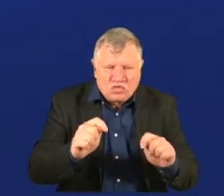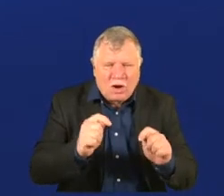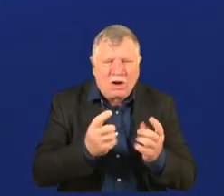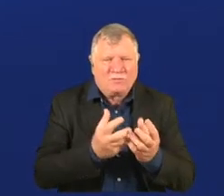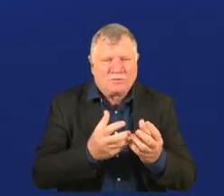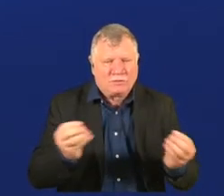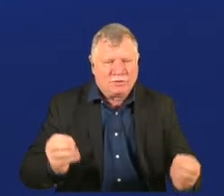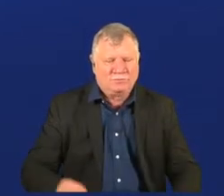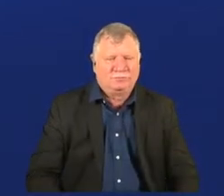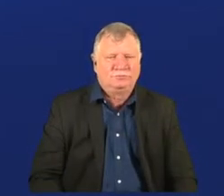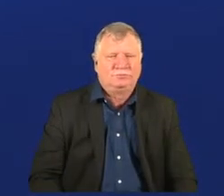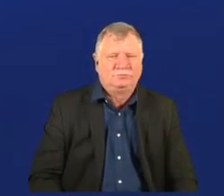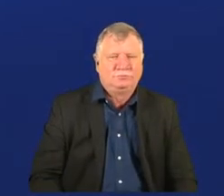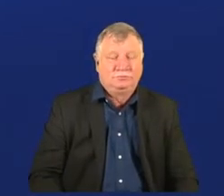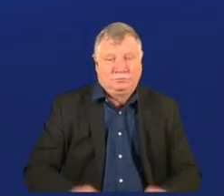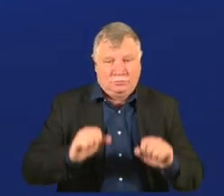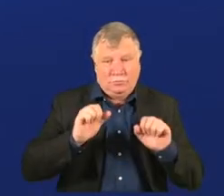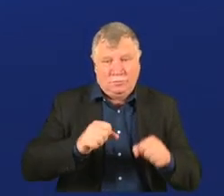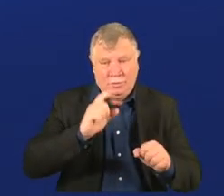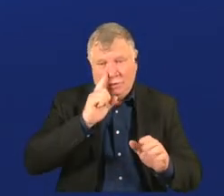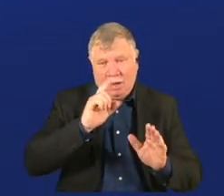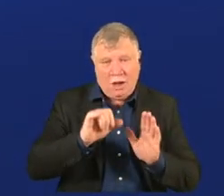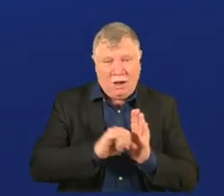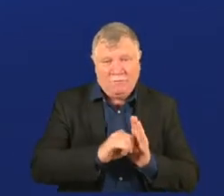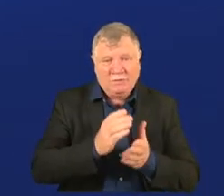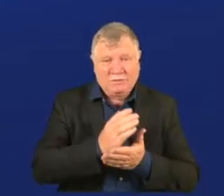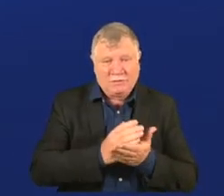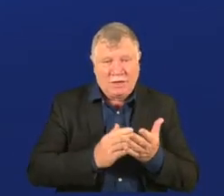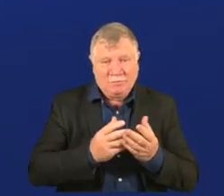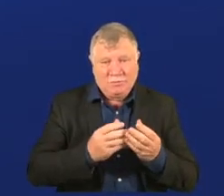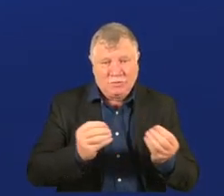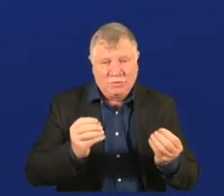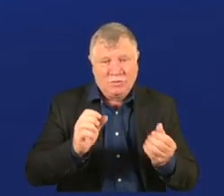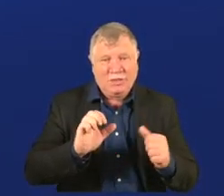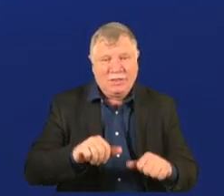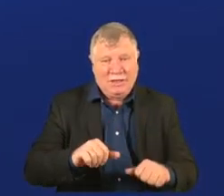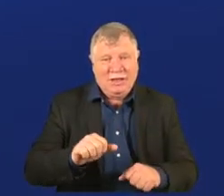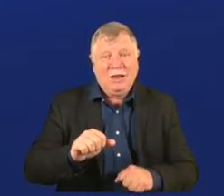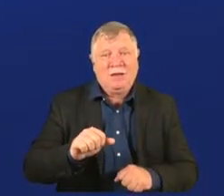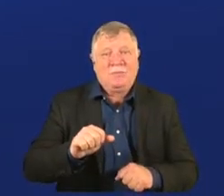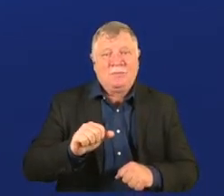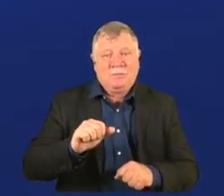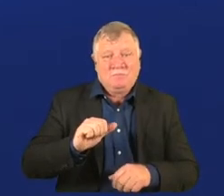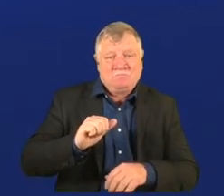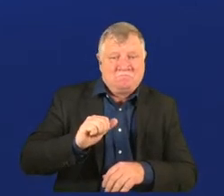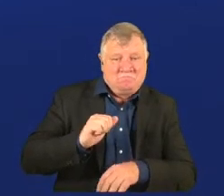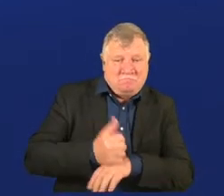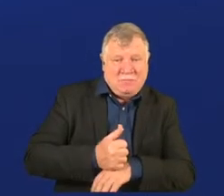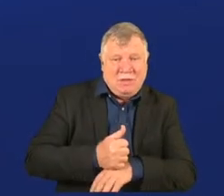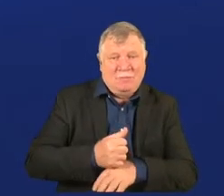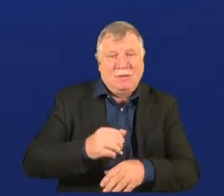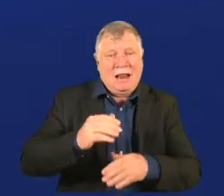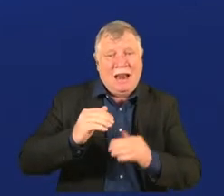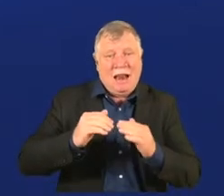solutions. We were even able to identify some solutions that could be put in place within a